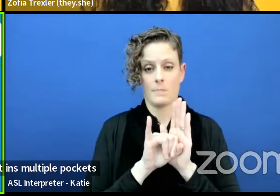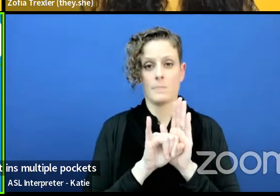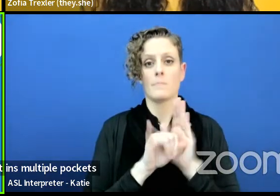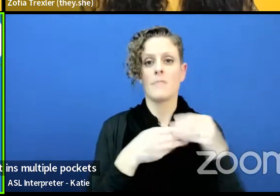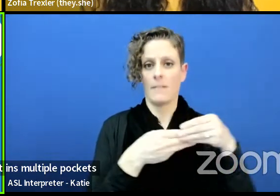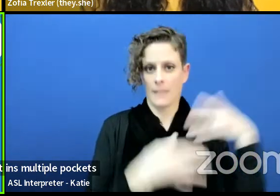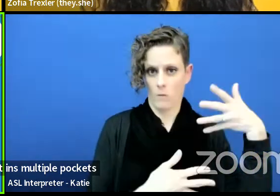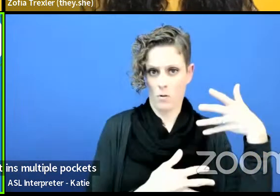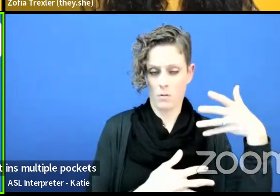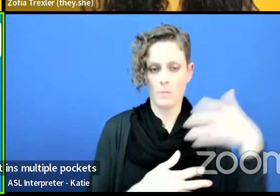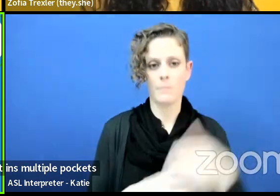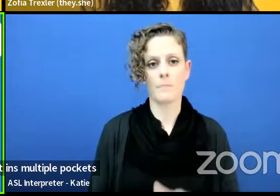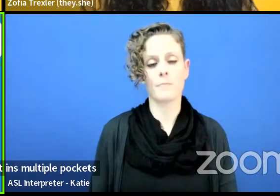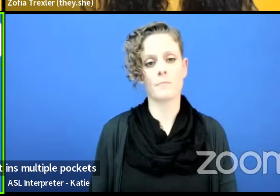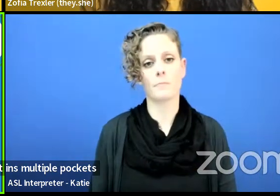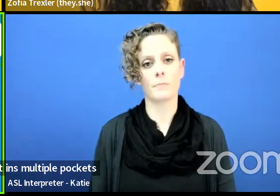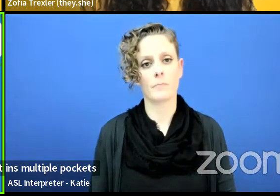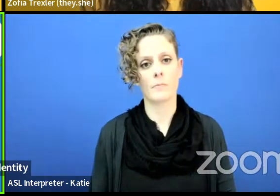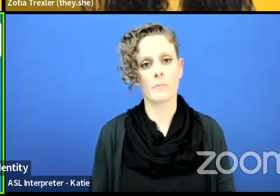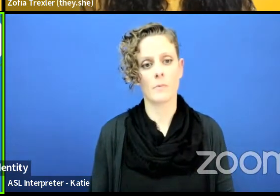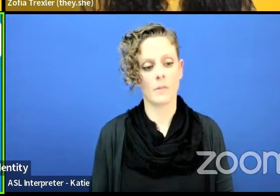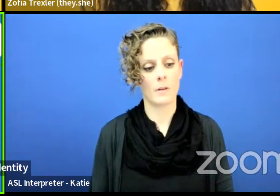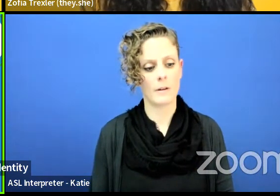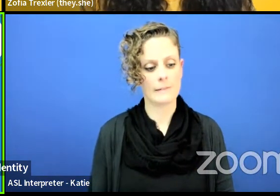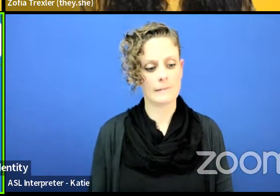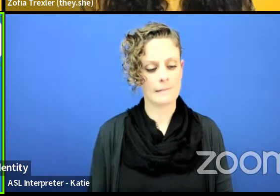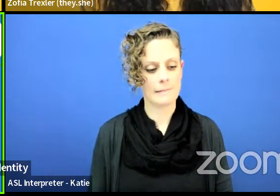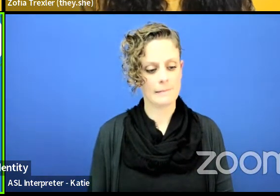I could say the saddest part about that is